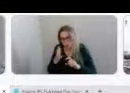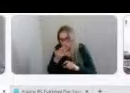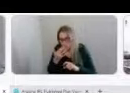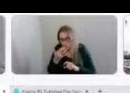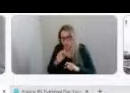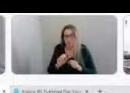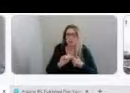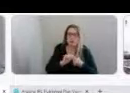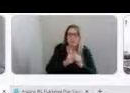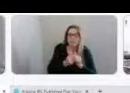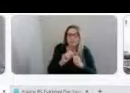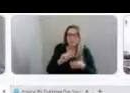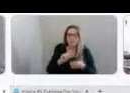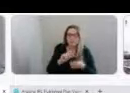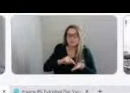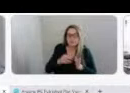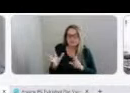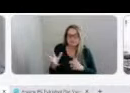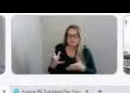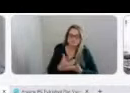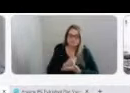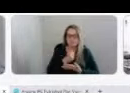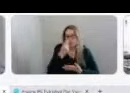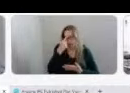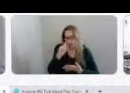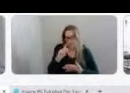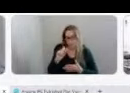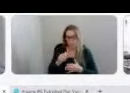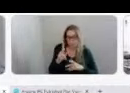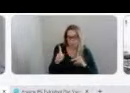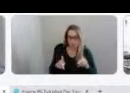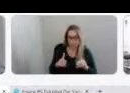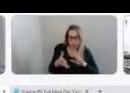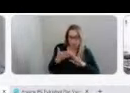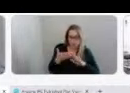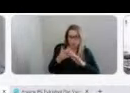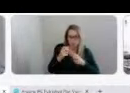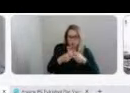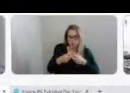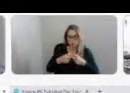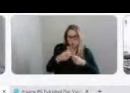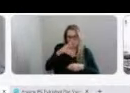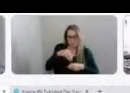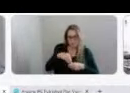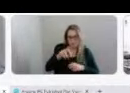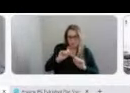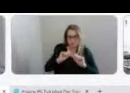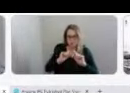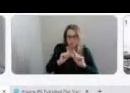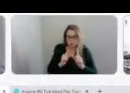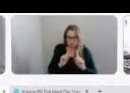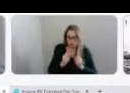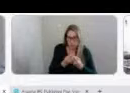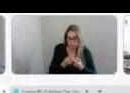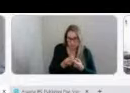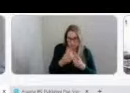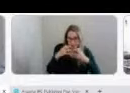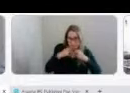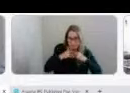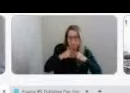competitive means there's an opportunity for a candidate to run on issues within their district that are meaningful to their